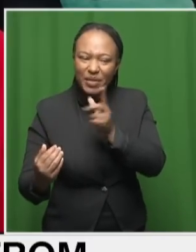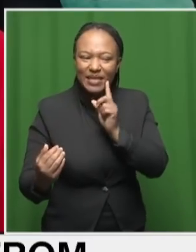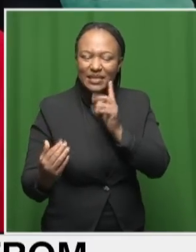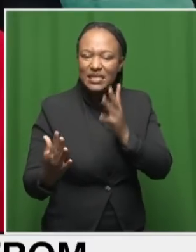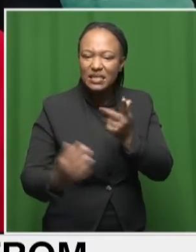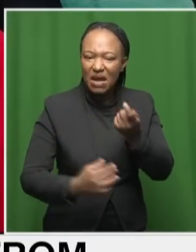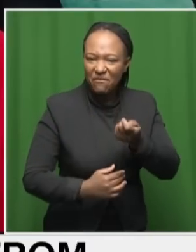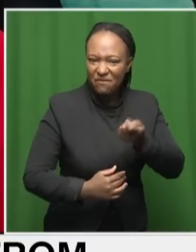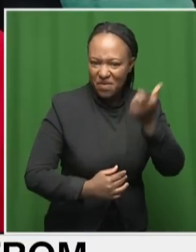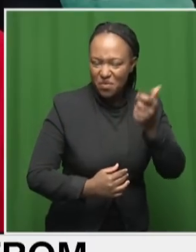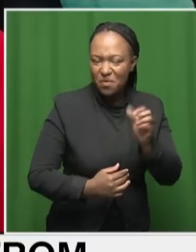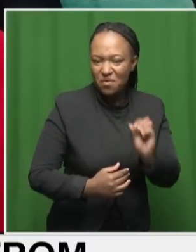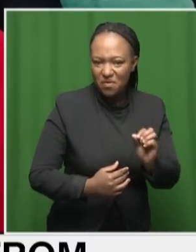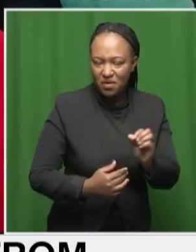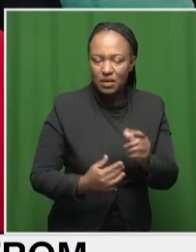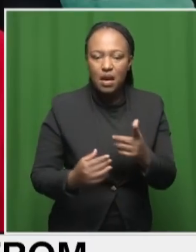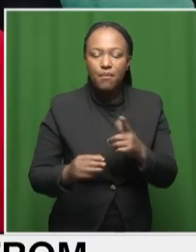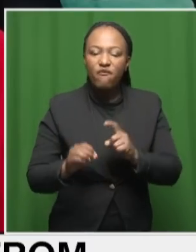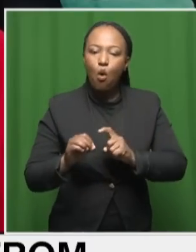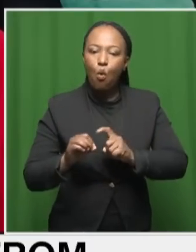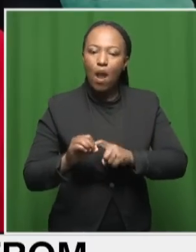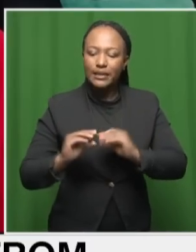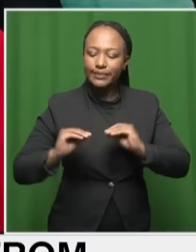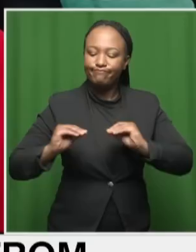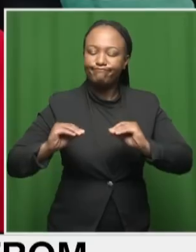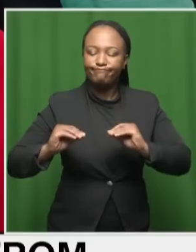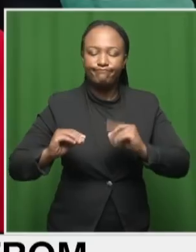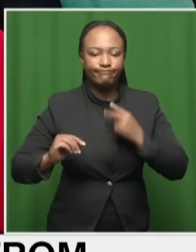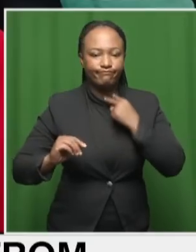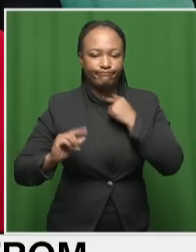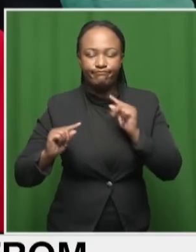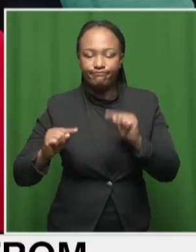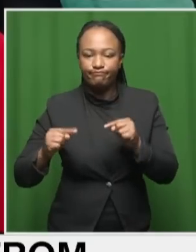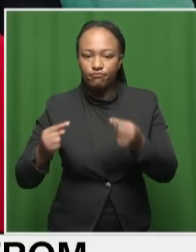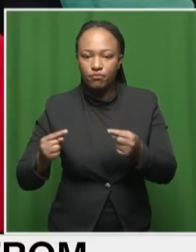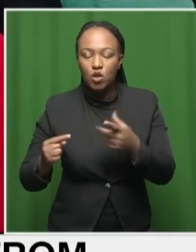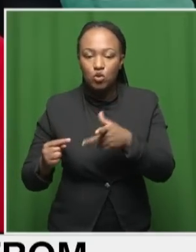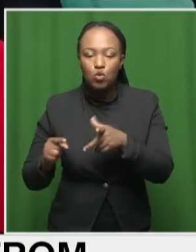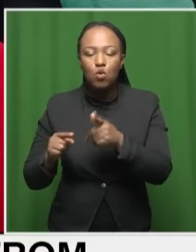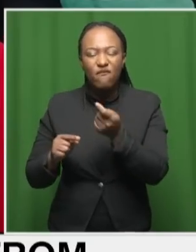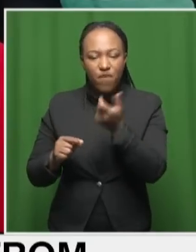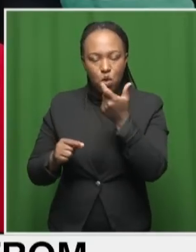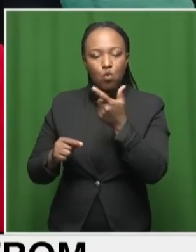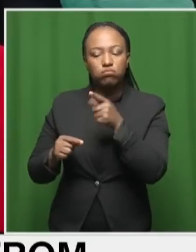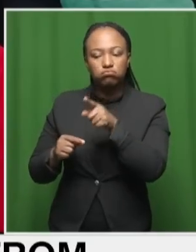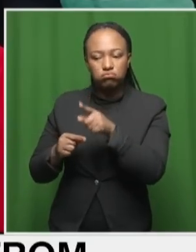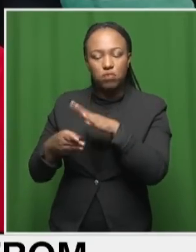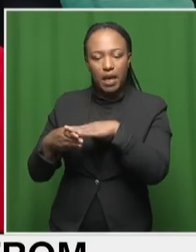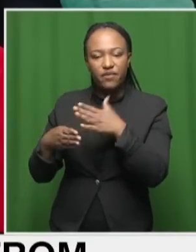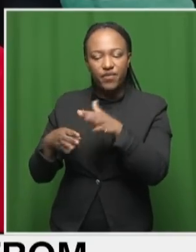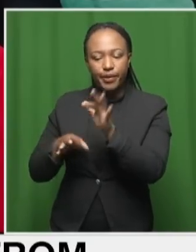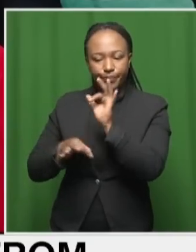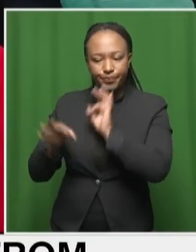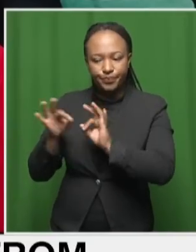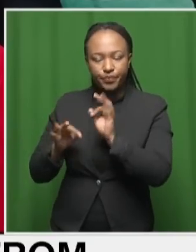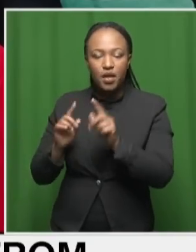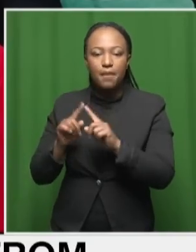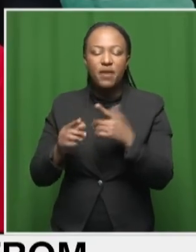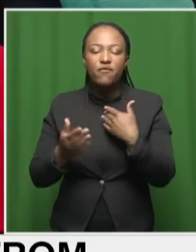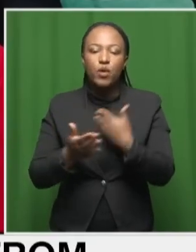instances to get any sort of quality education across. You spoke about a few of those factors, but if we were to come up and